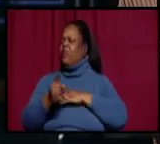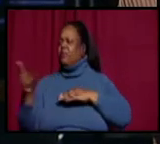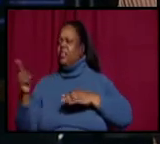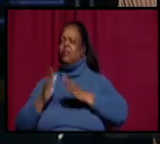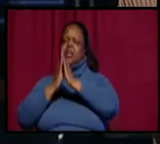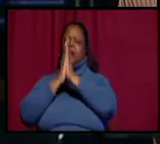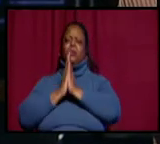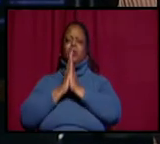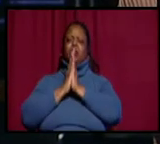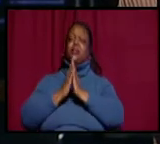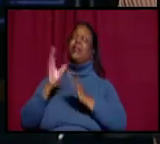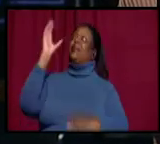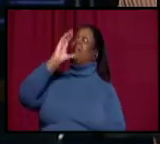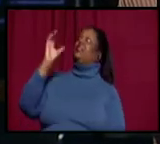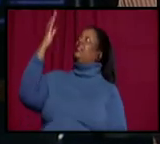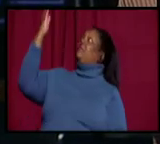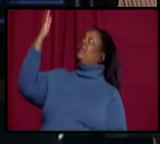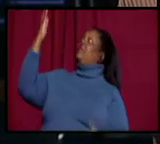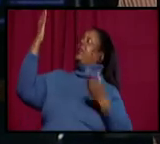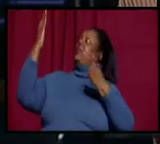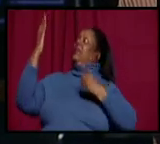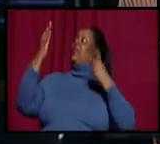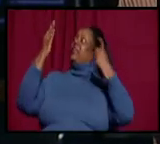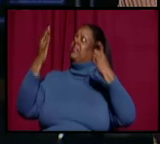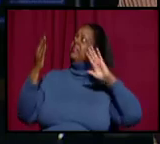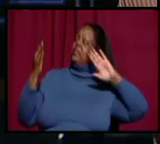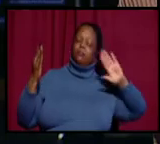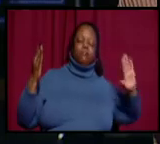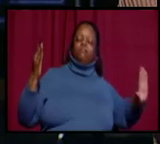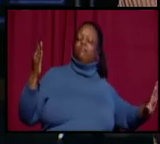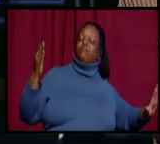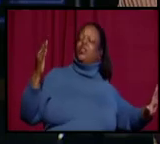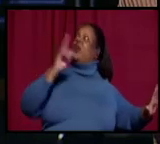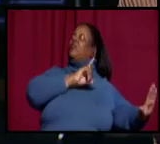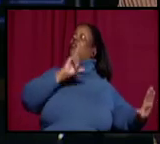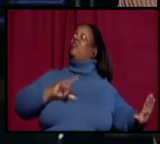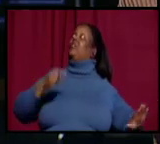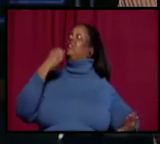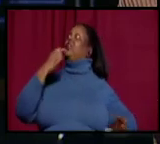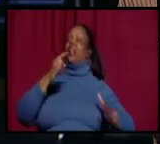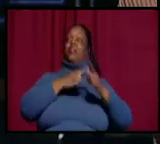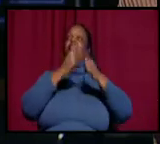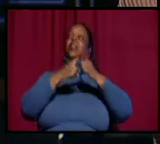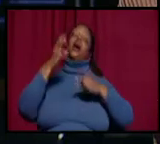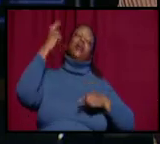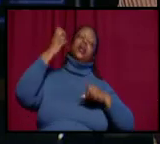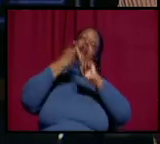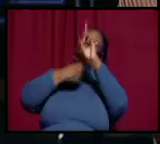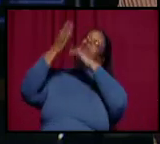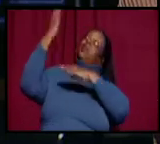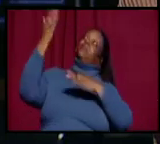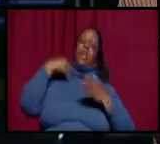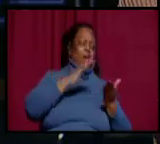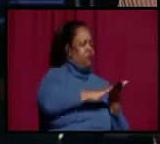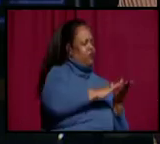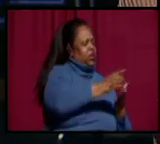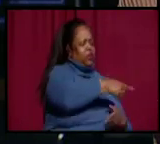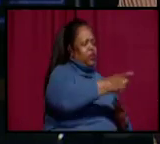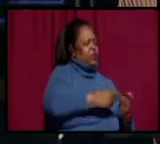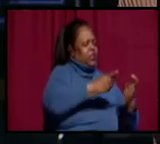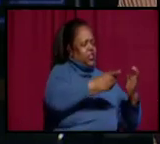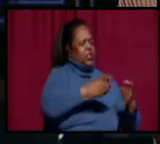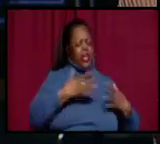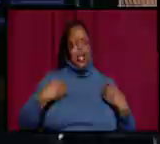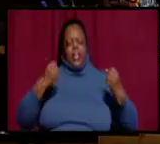and pray and seek my face and turn from their wicked ways, the Lord said, then will I hear from heaven. I'll forgive their sins and heal